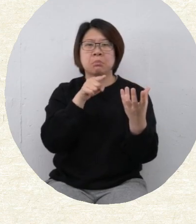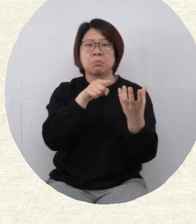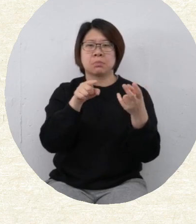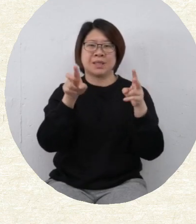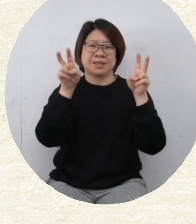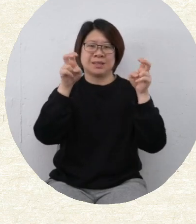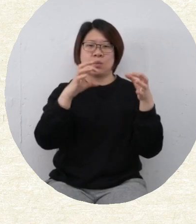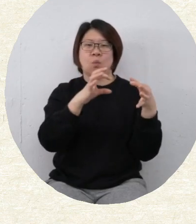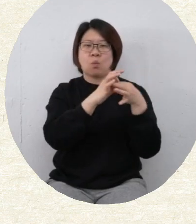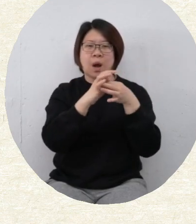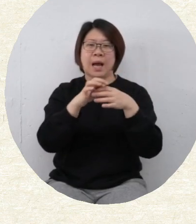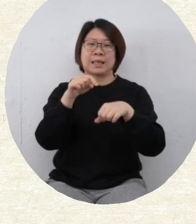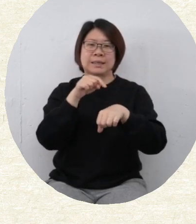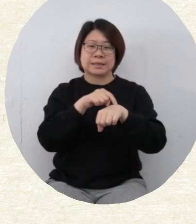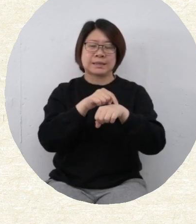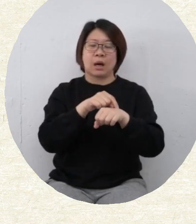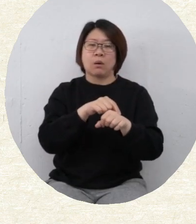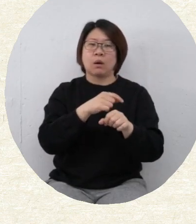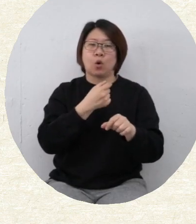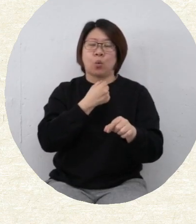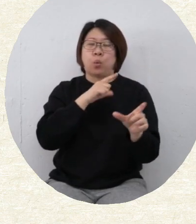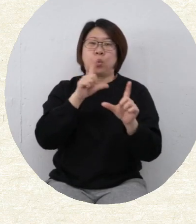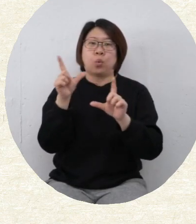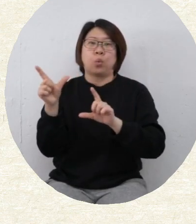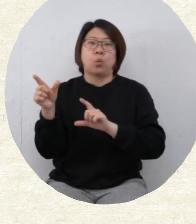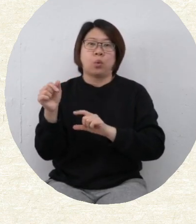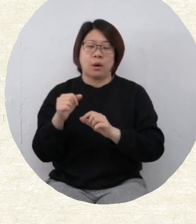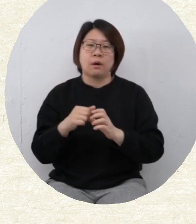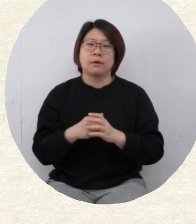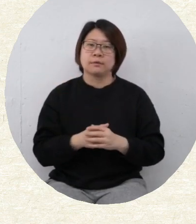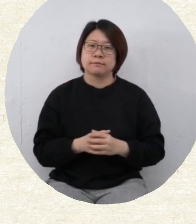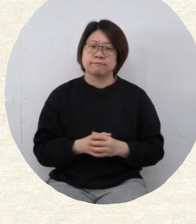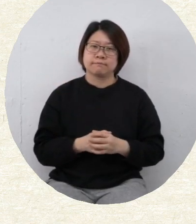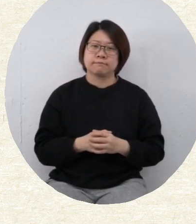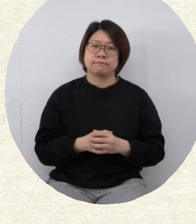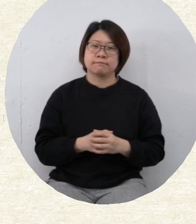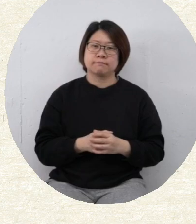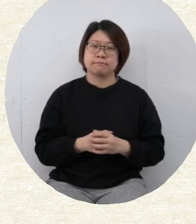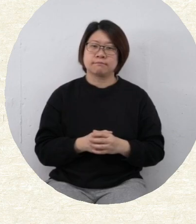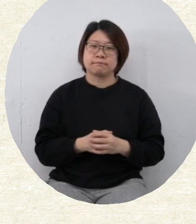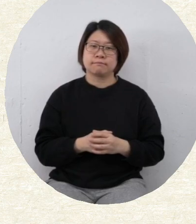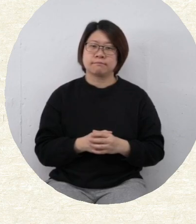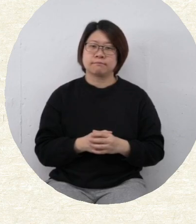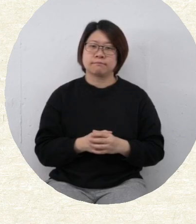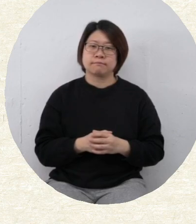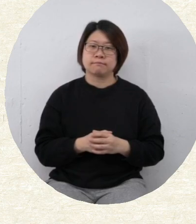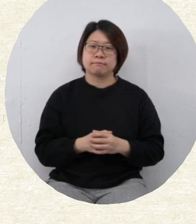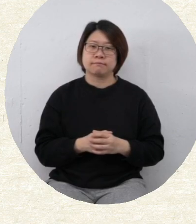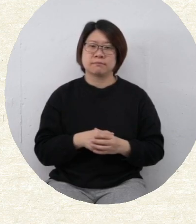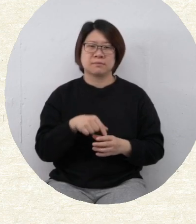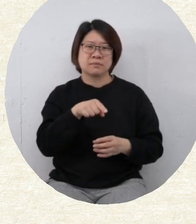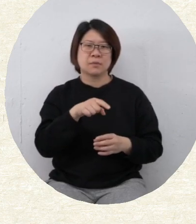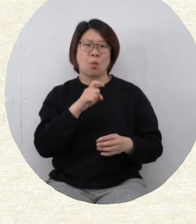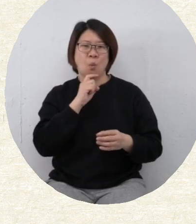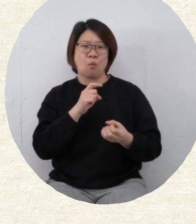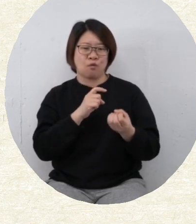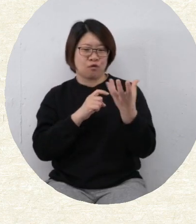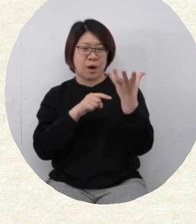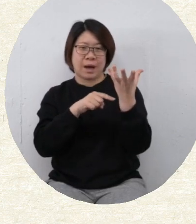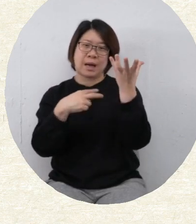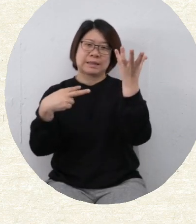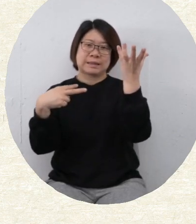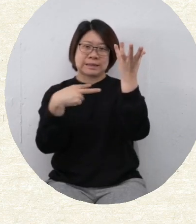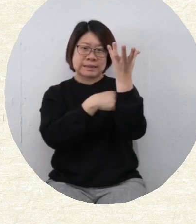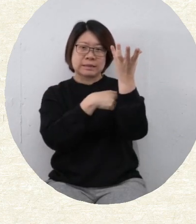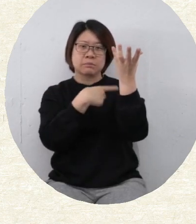I was very much attracted to that, and also just the idea of, cut flower